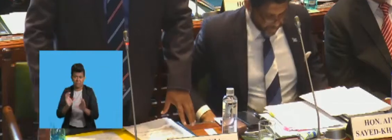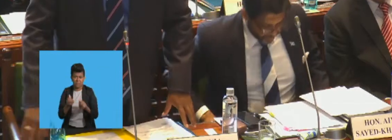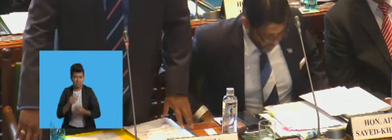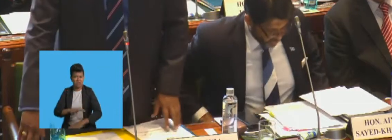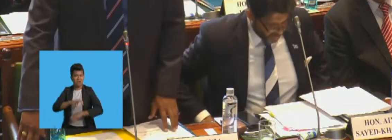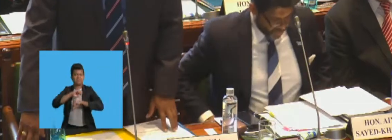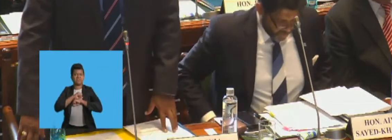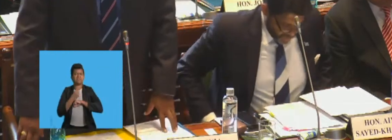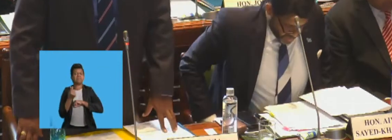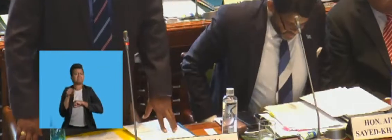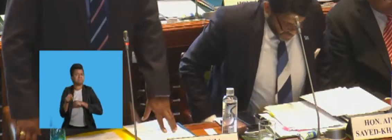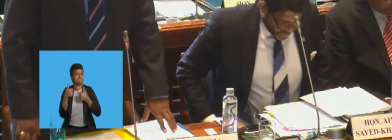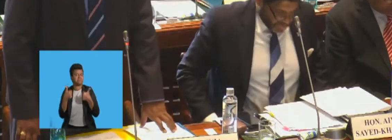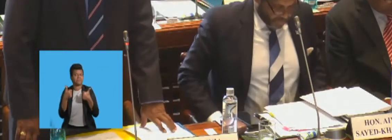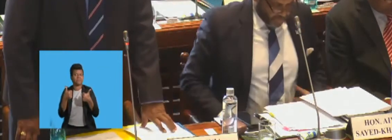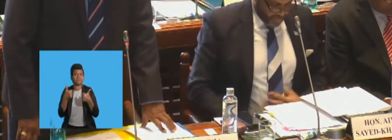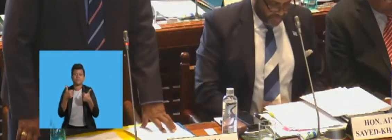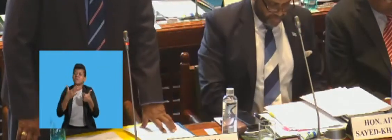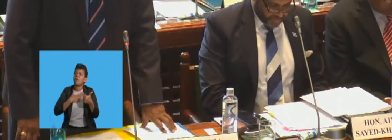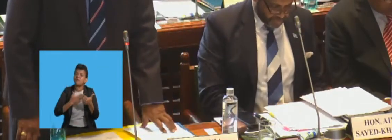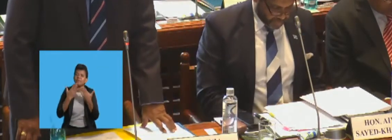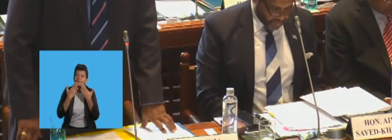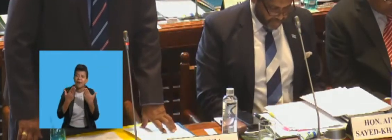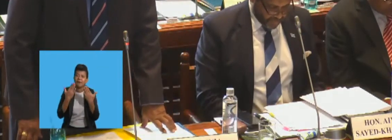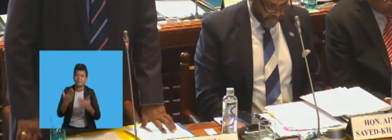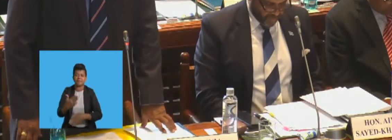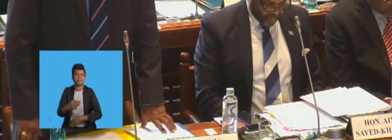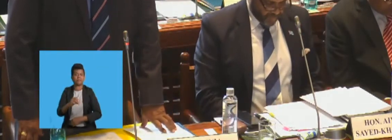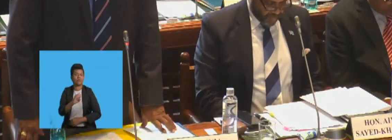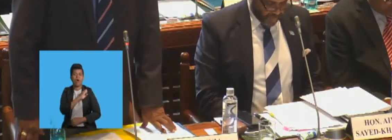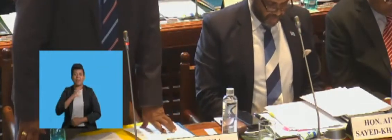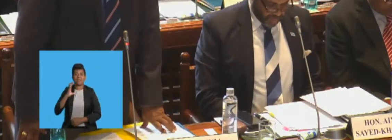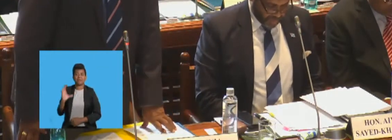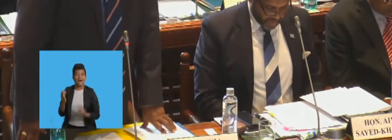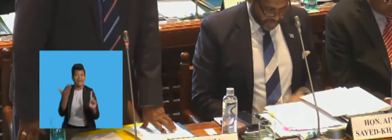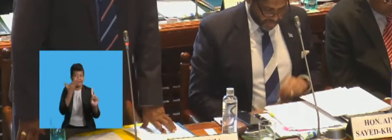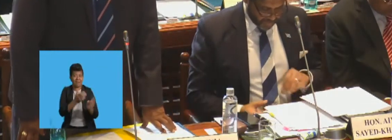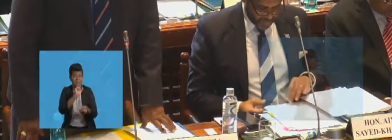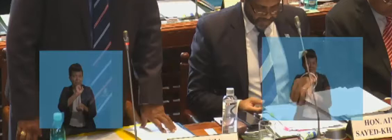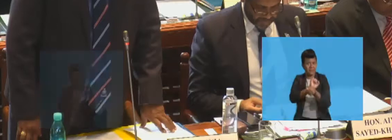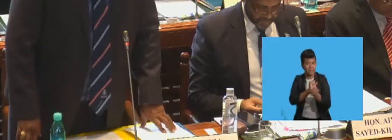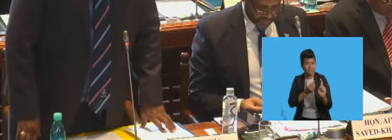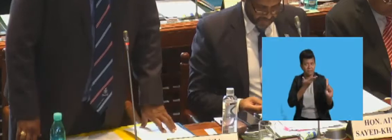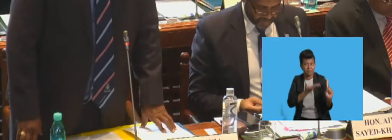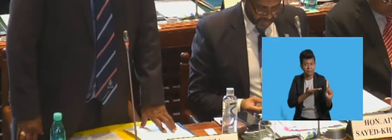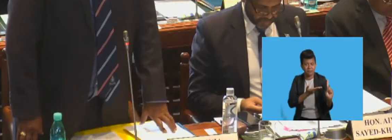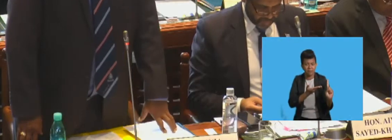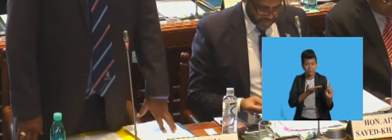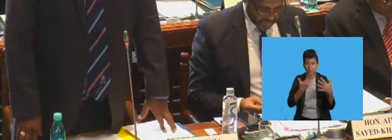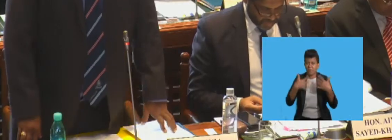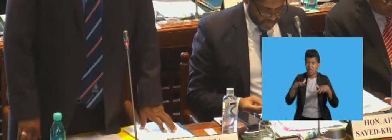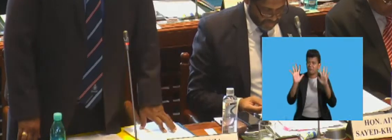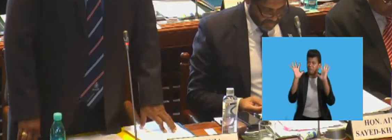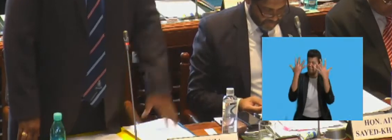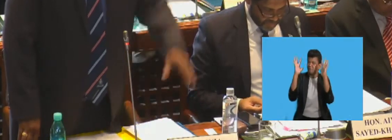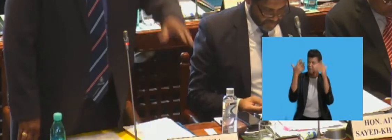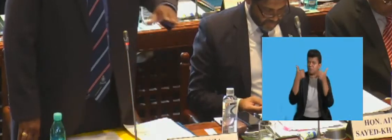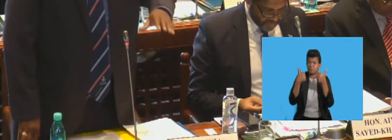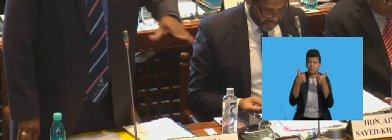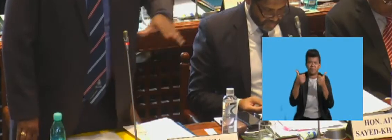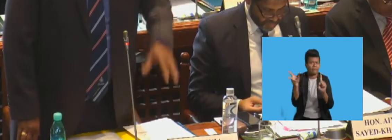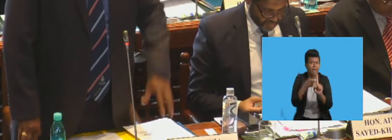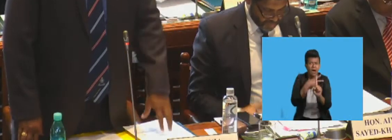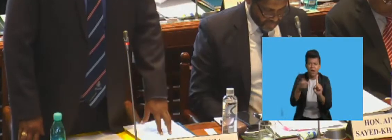again wish to acknowledge the Commissioner of Police for taking such a strong position on such issues, and of course this